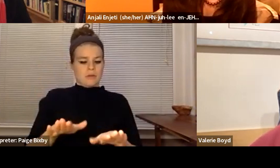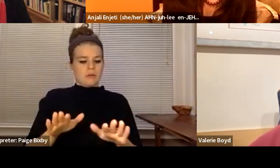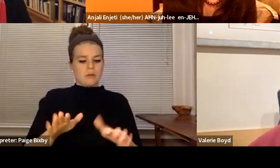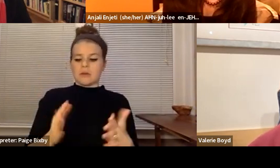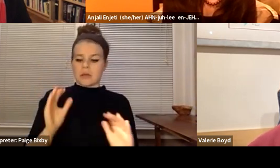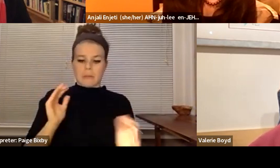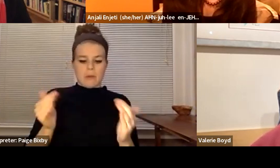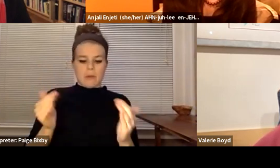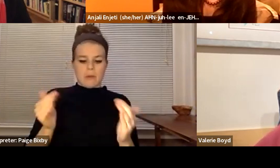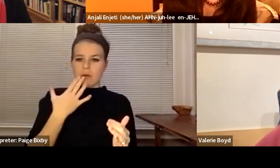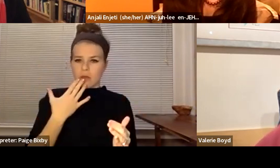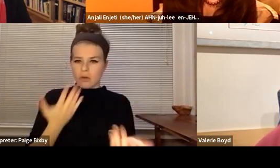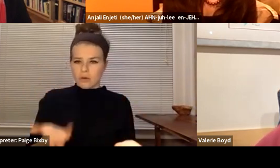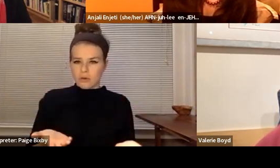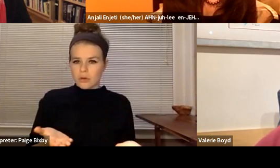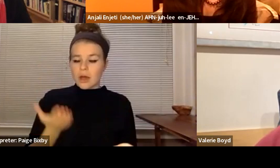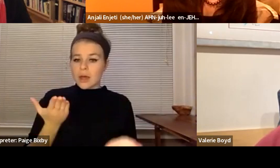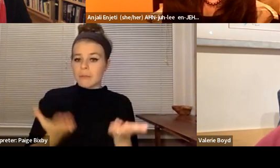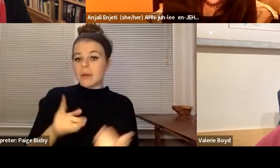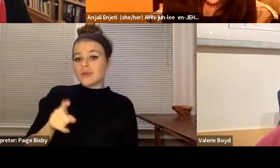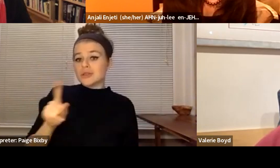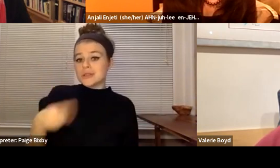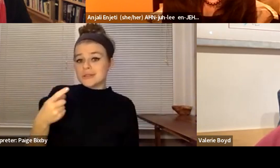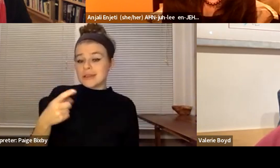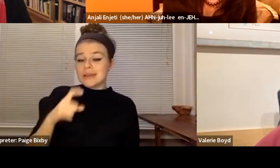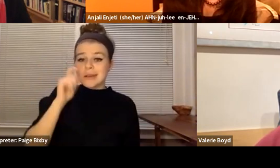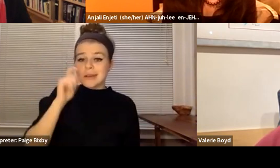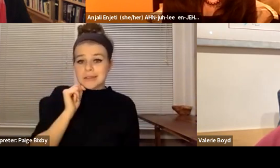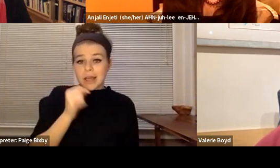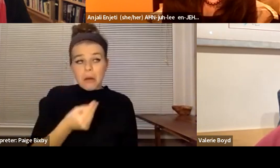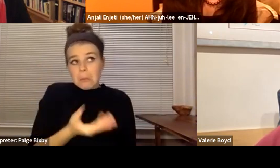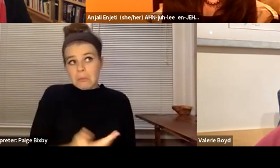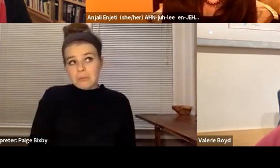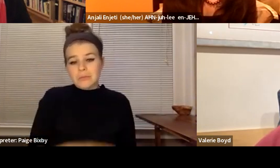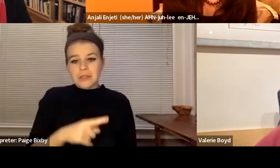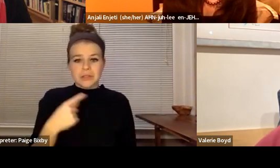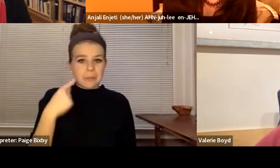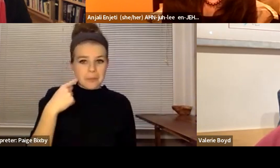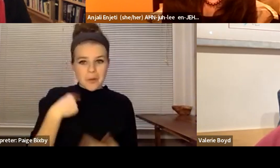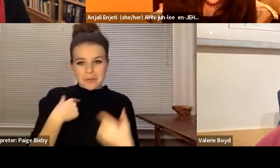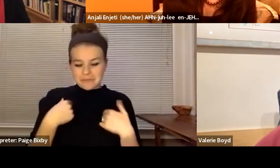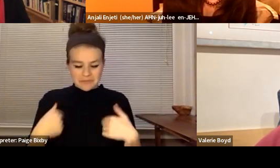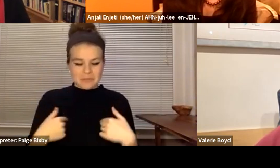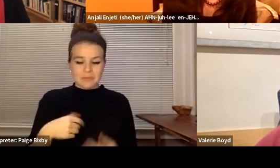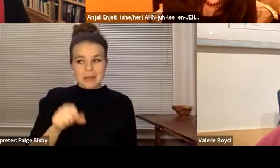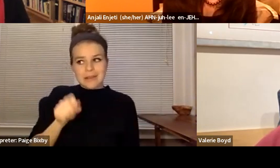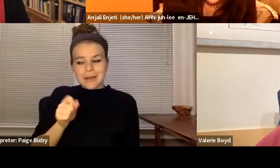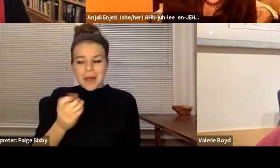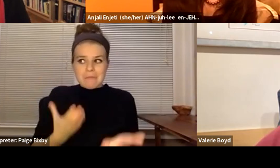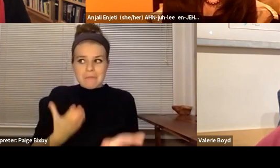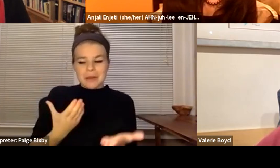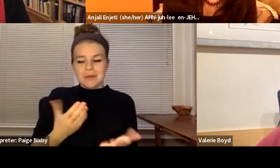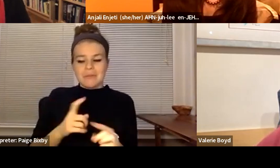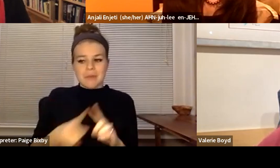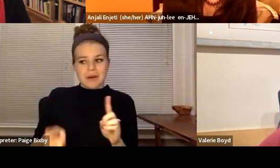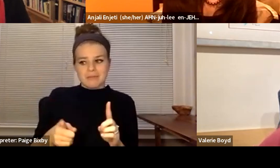saw. Maybe you just need a suntan, Kathleen offered as she poked at my freckled skin. Yeah, maybe, I said, but